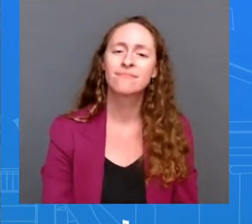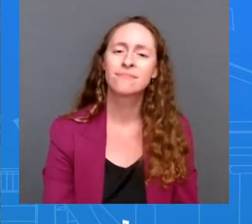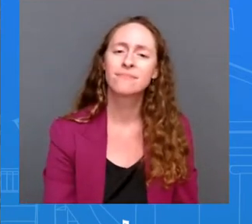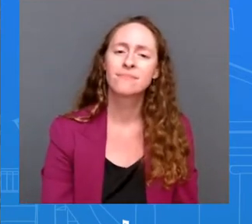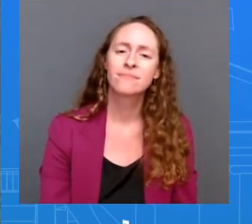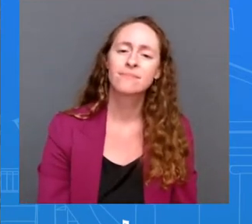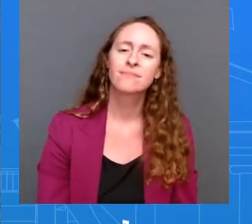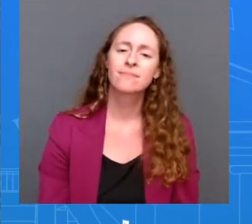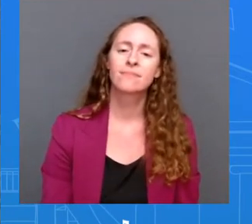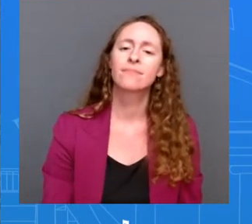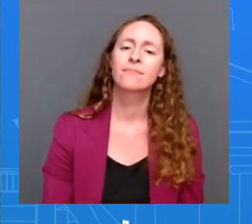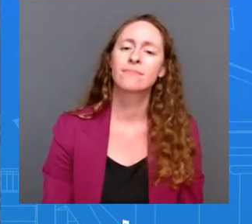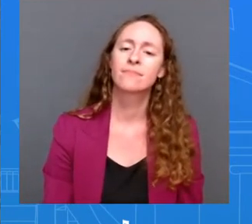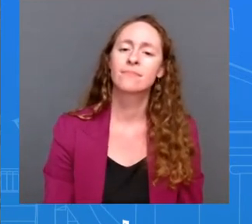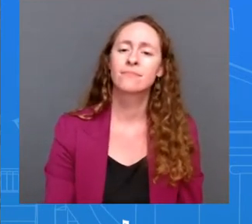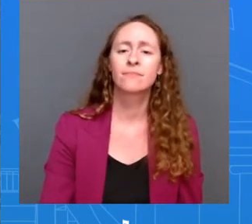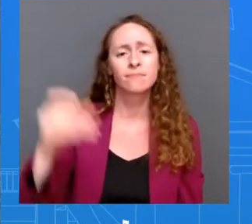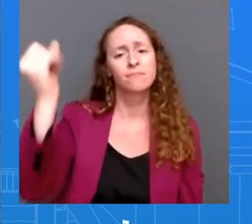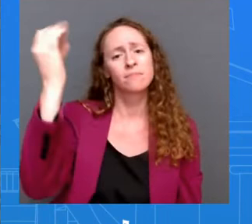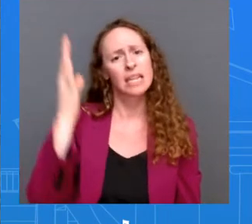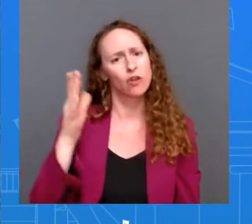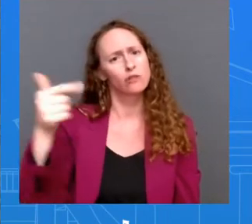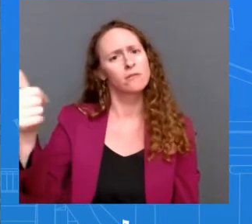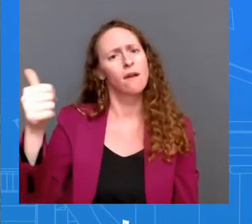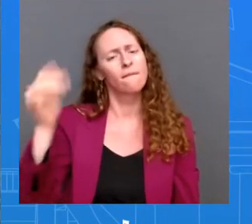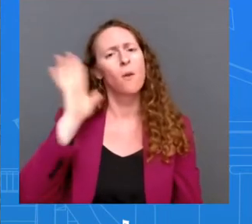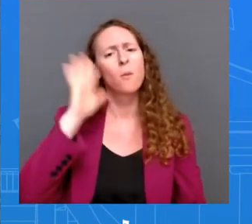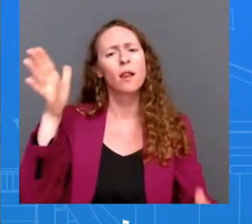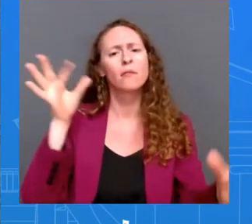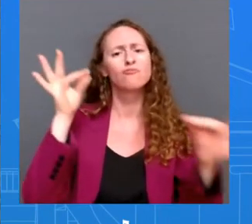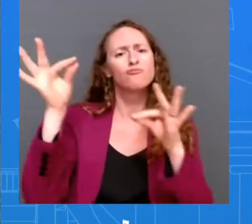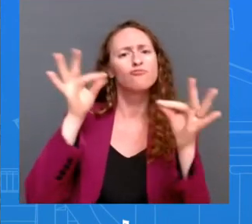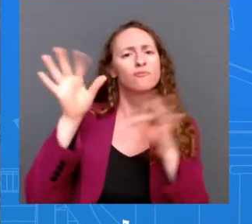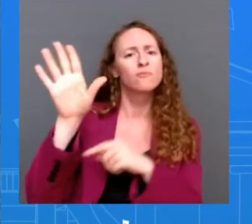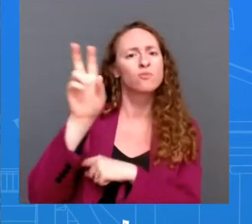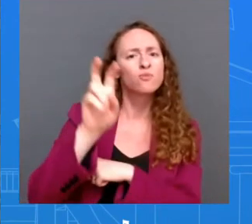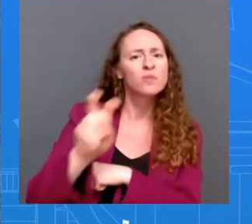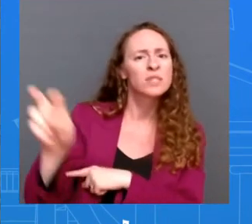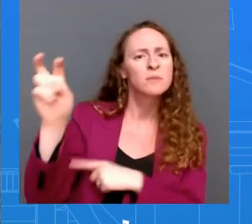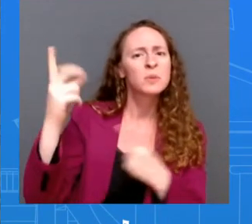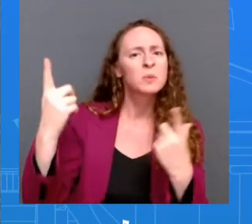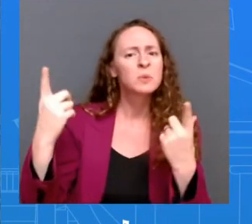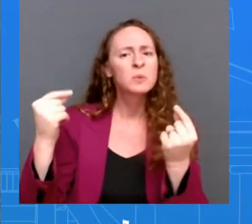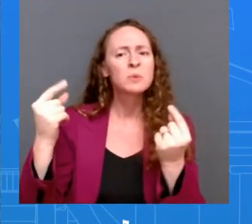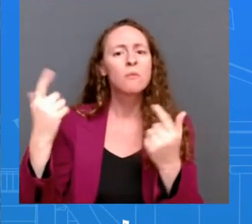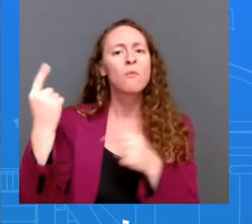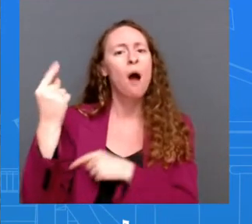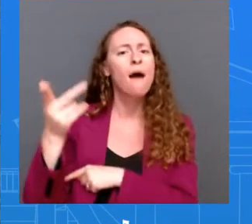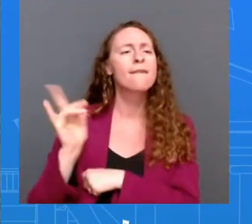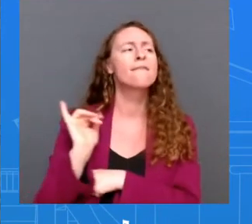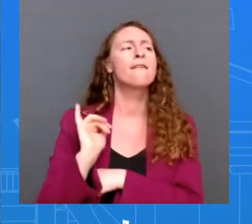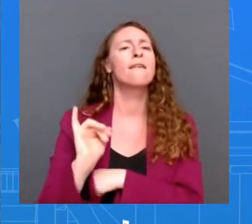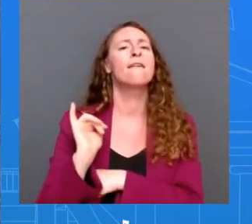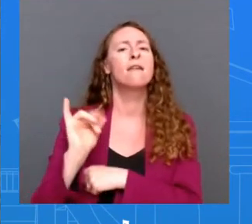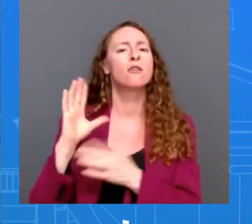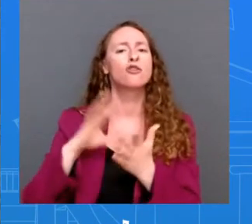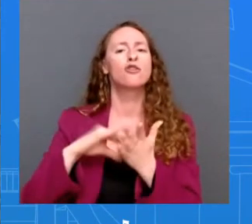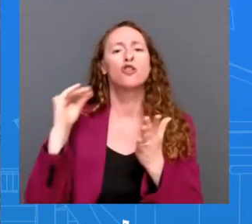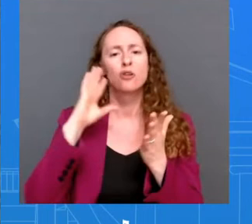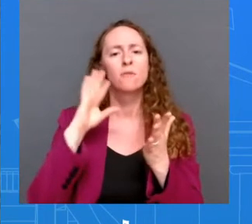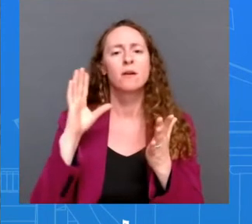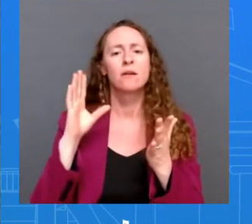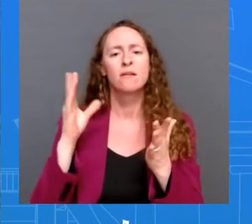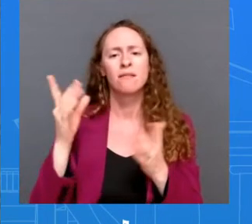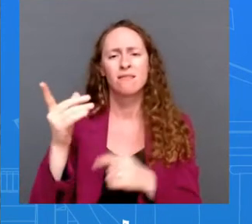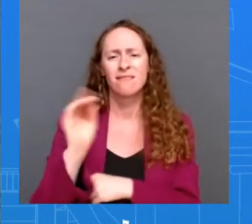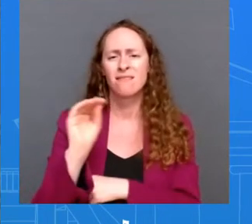travels and what she's learned, what she's heard, what her takeaways are. I won't talk for her. Members of Congress have every right to